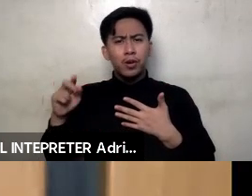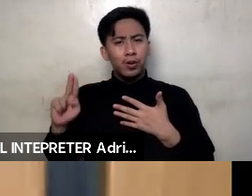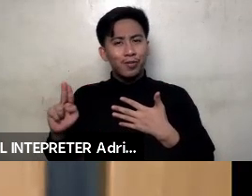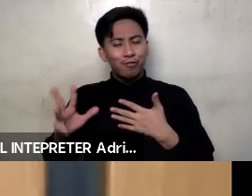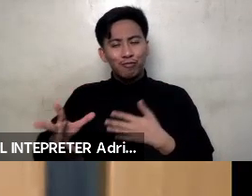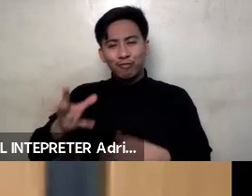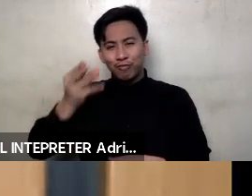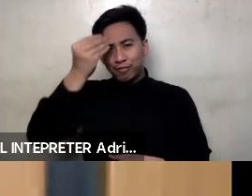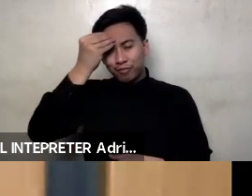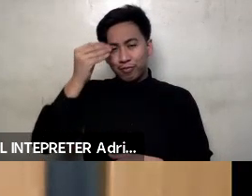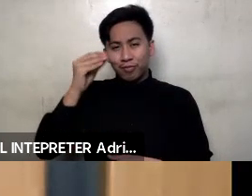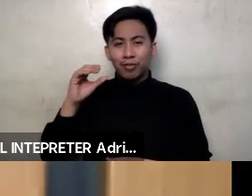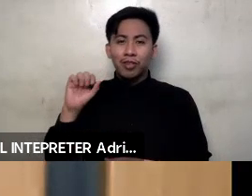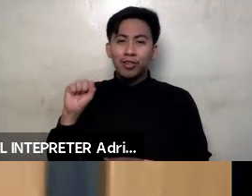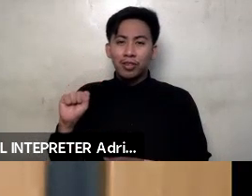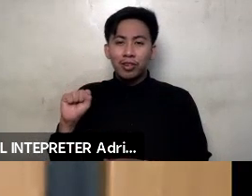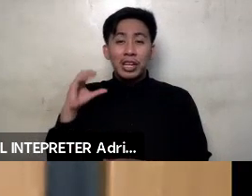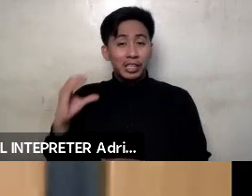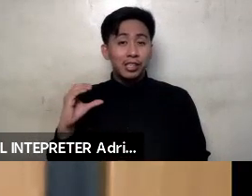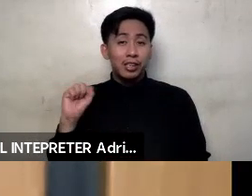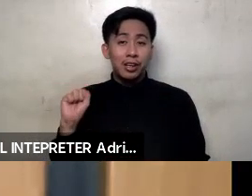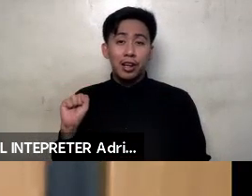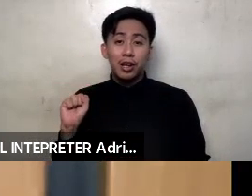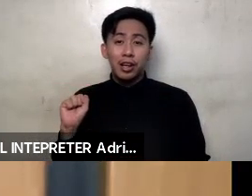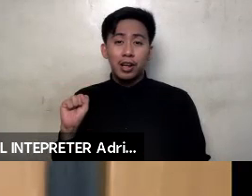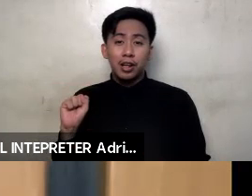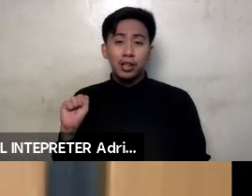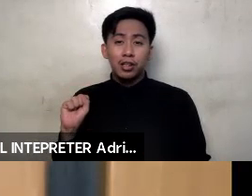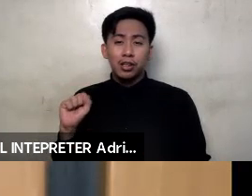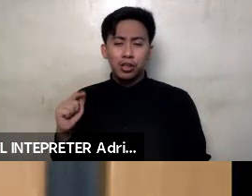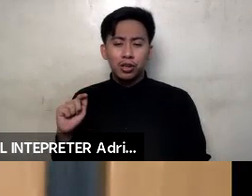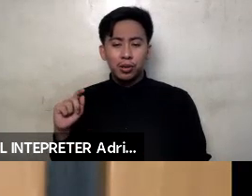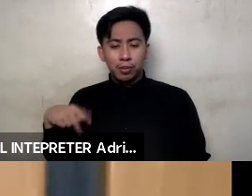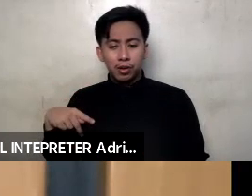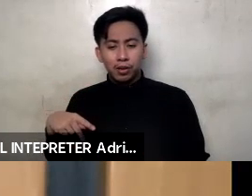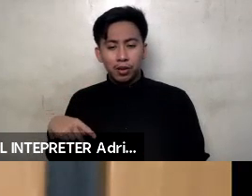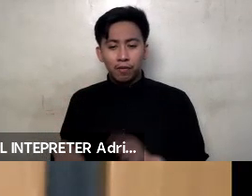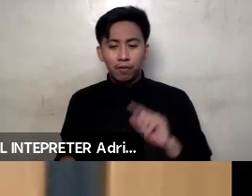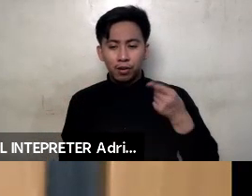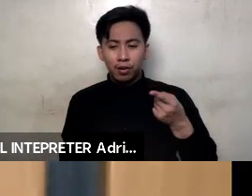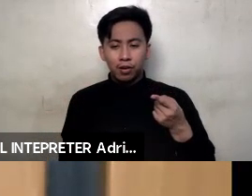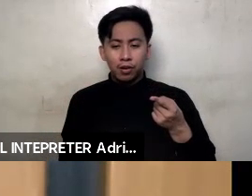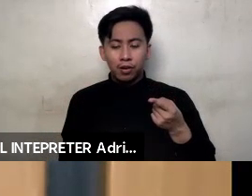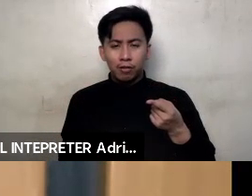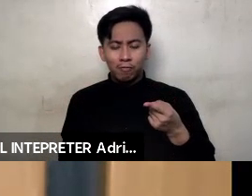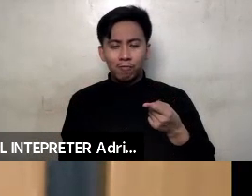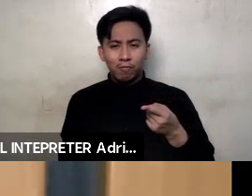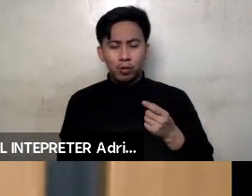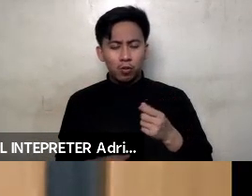the CNGP and our experiences. 1. Investment in